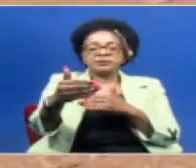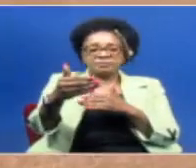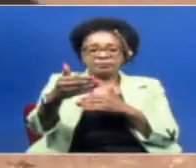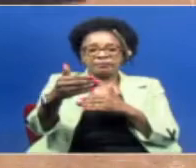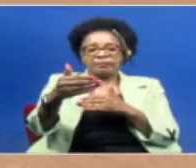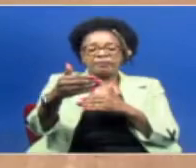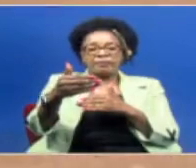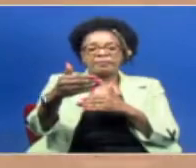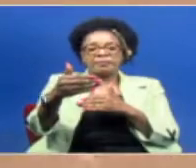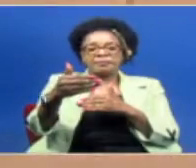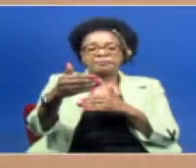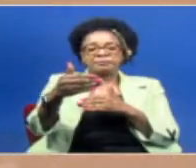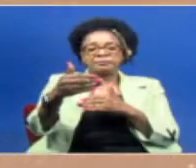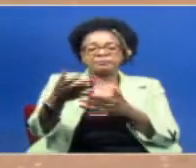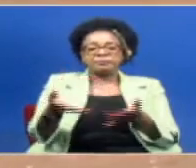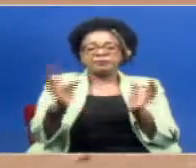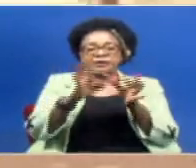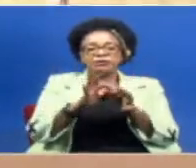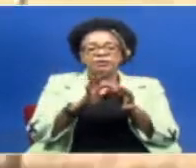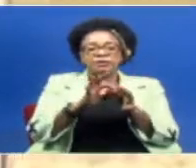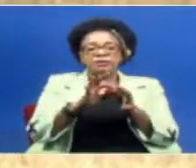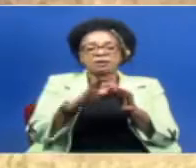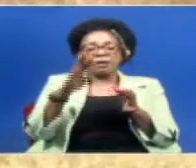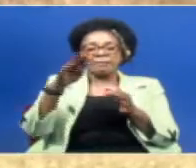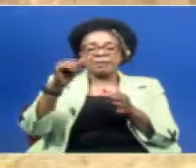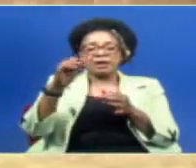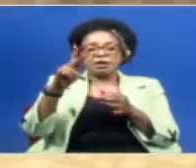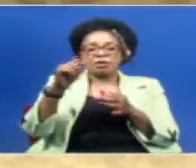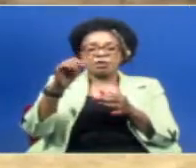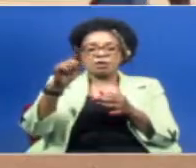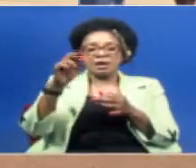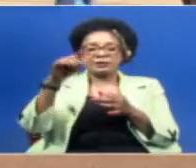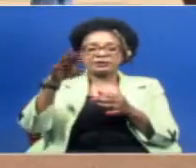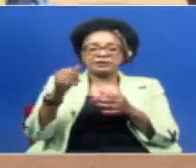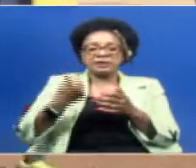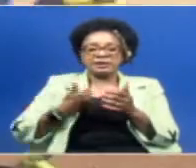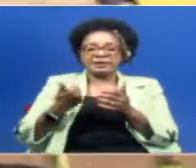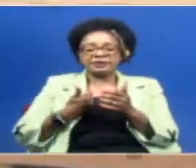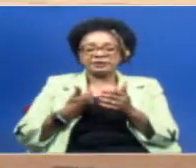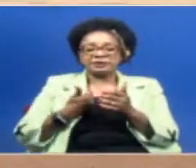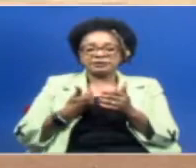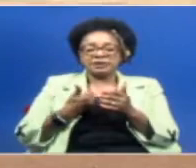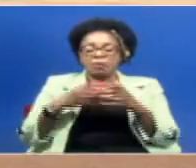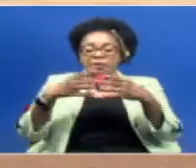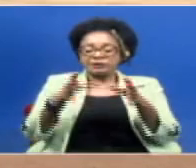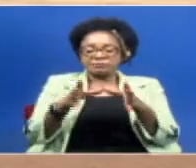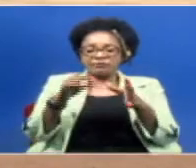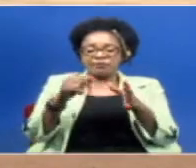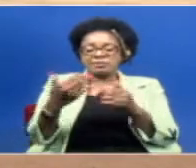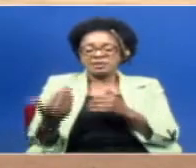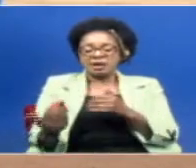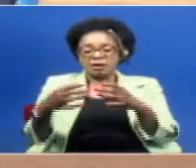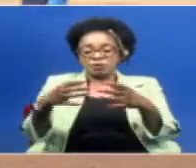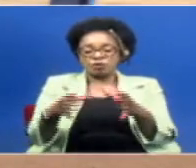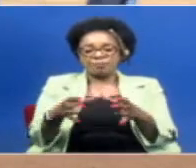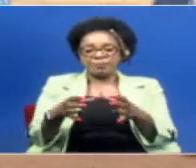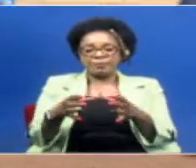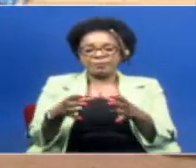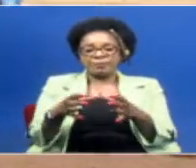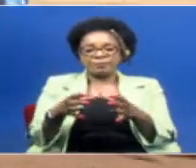joined Makolandas Ladies, where we merged both teams, since our team was from a younger generation, and the